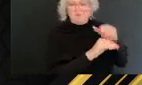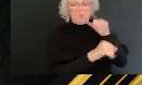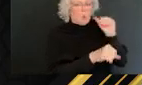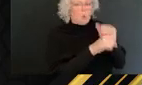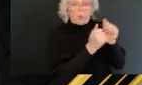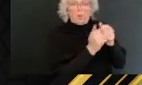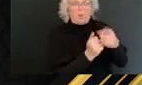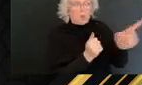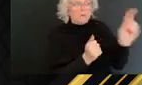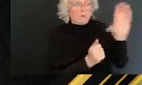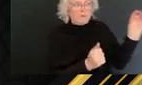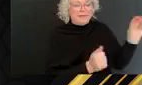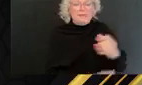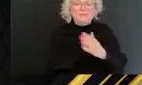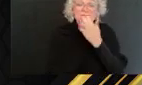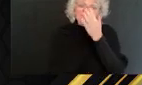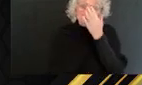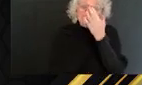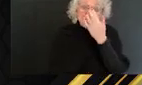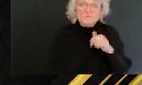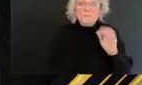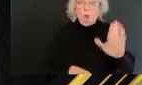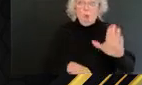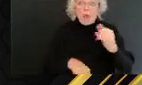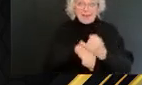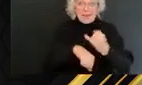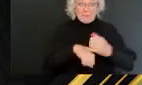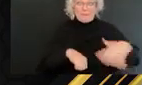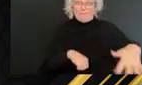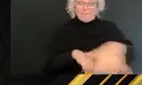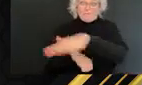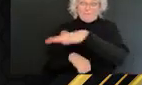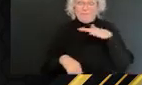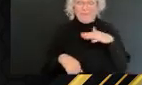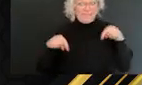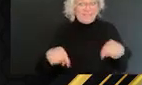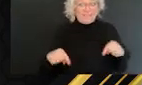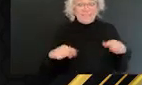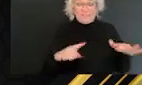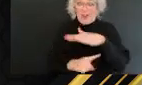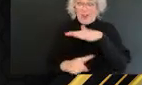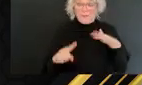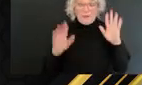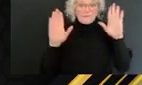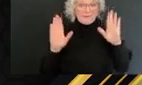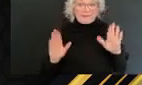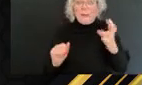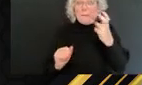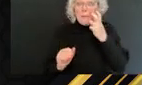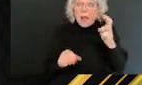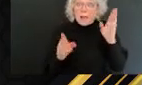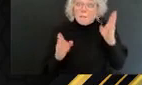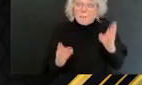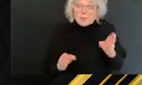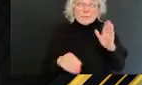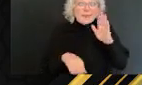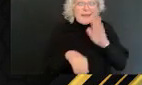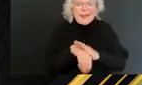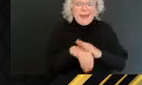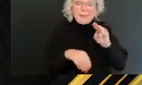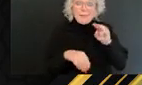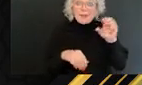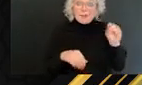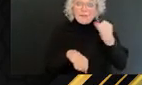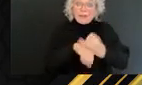we're continuing to innovate. This built environment is truly accessible. A blind person at Microsoft can use